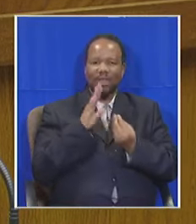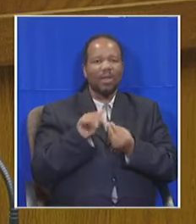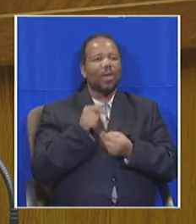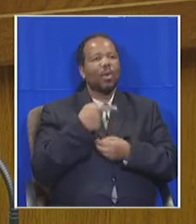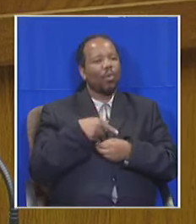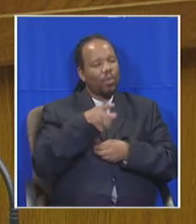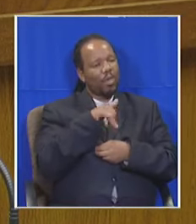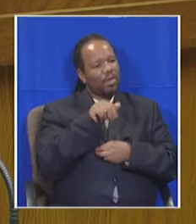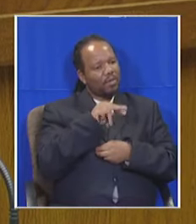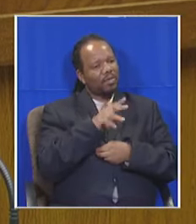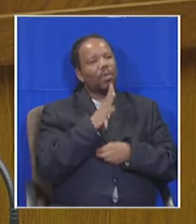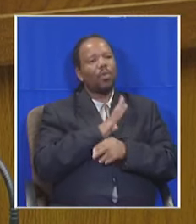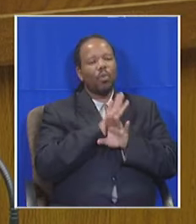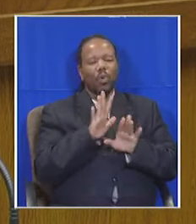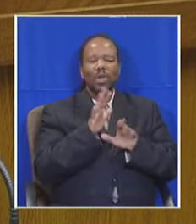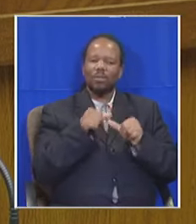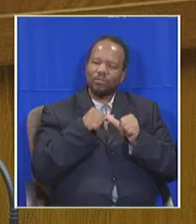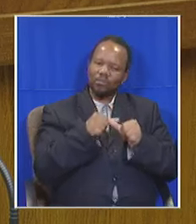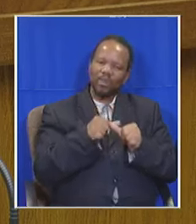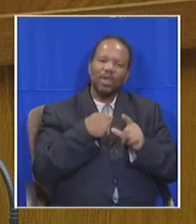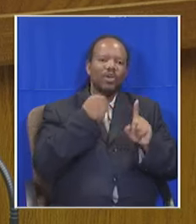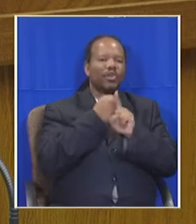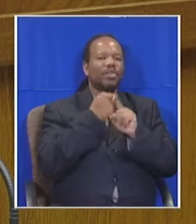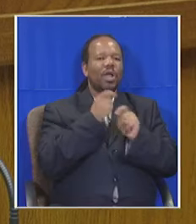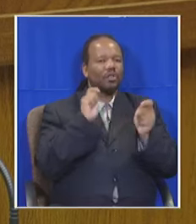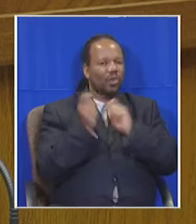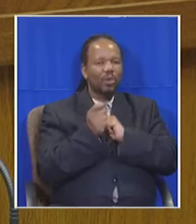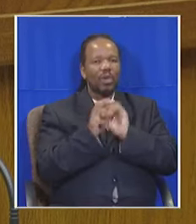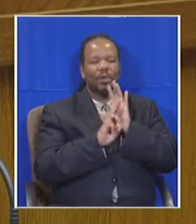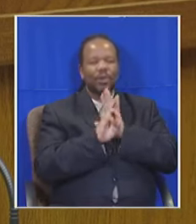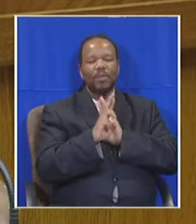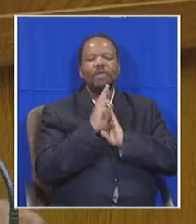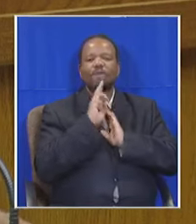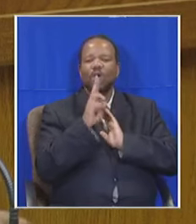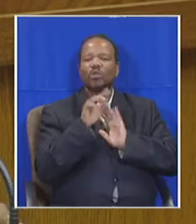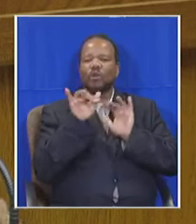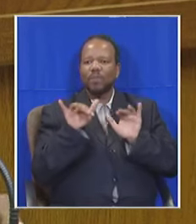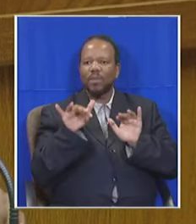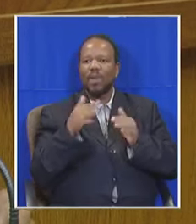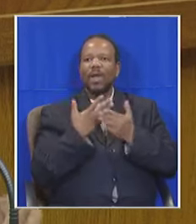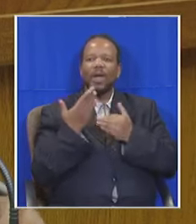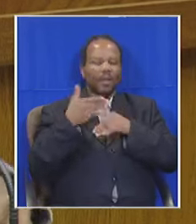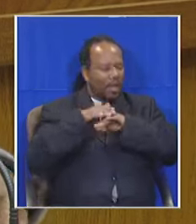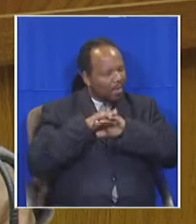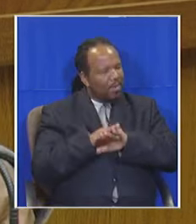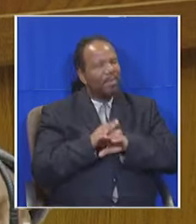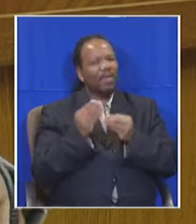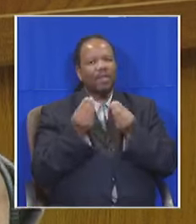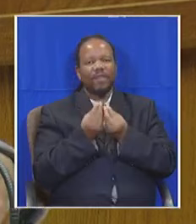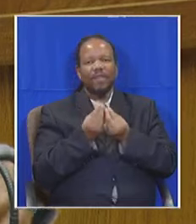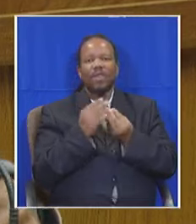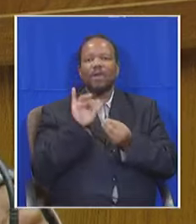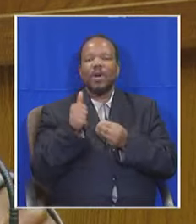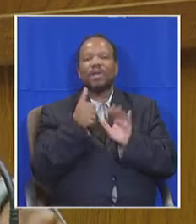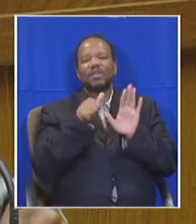of the society must continue radically so to represent the voice of the voiceless and implement the mandate that was given by the